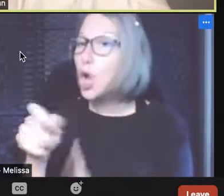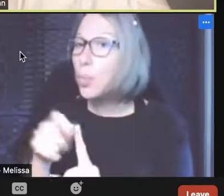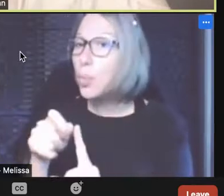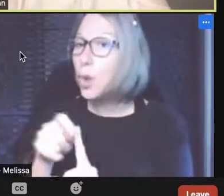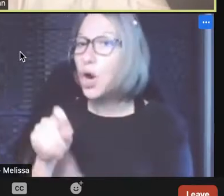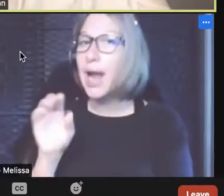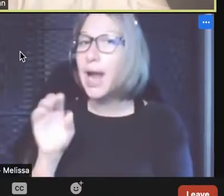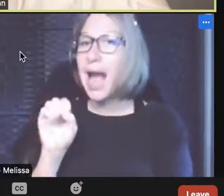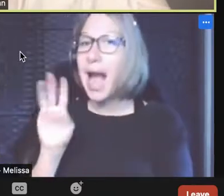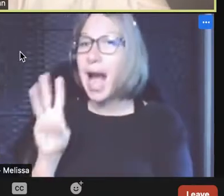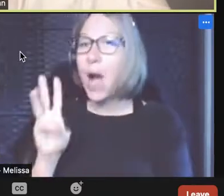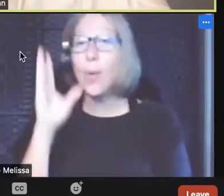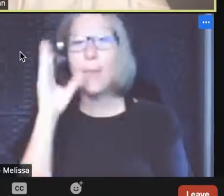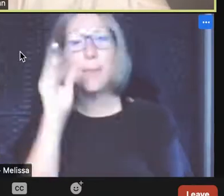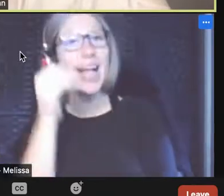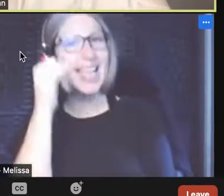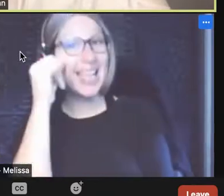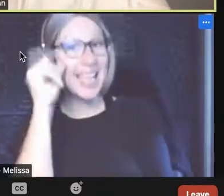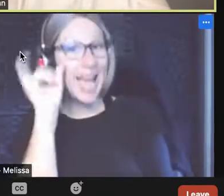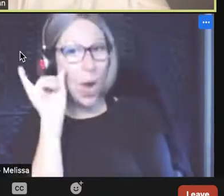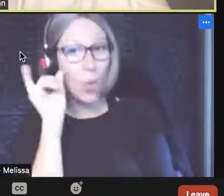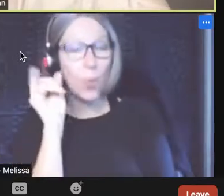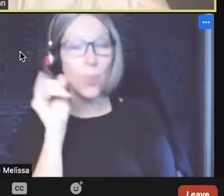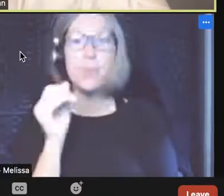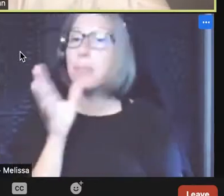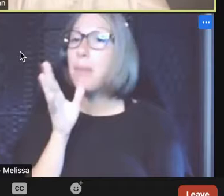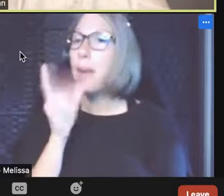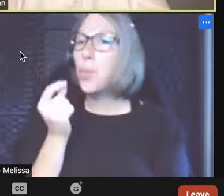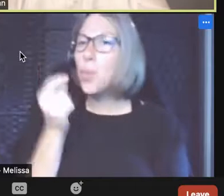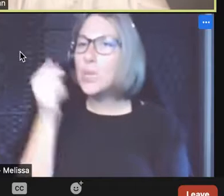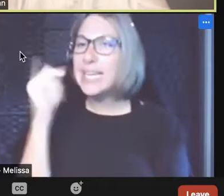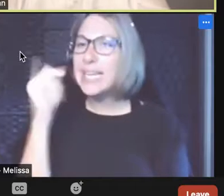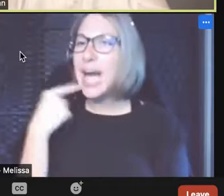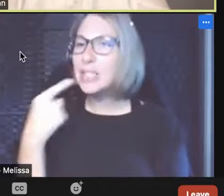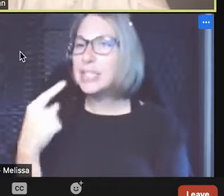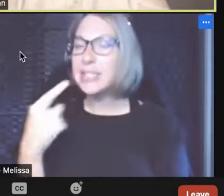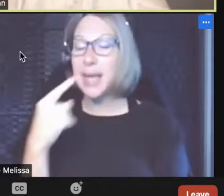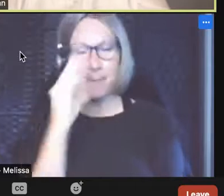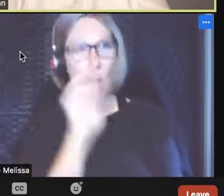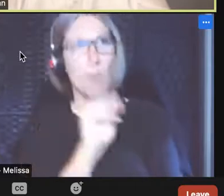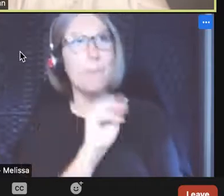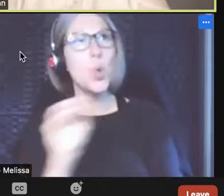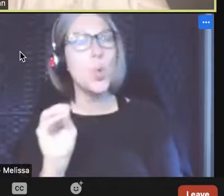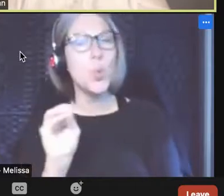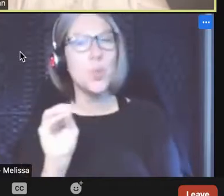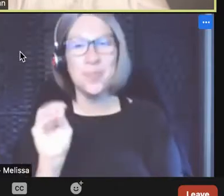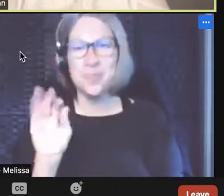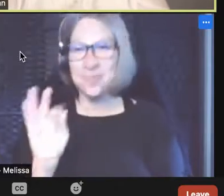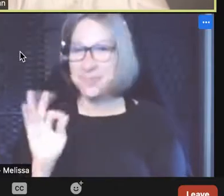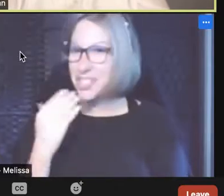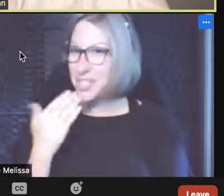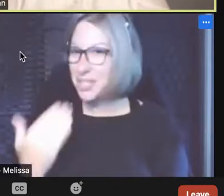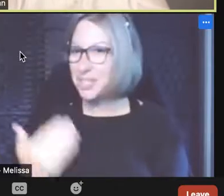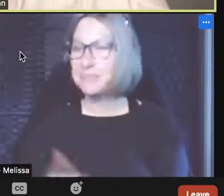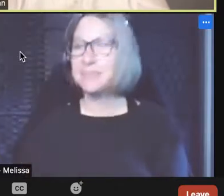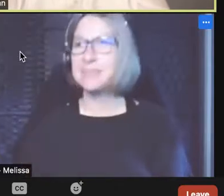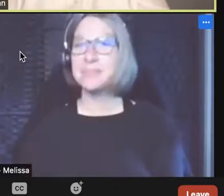Ow. Cow. Cow. What's a cow say? Moo. Moo. Very good. Like a Right.